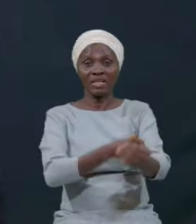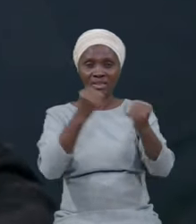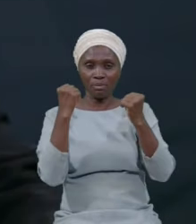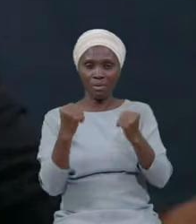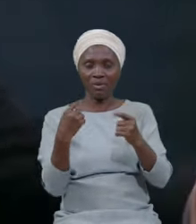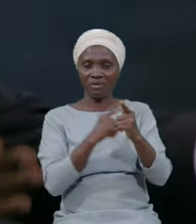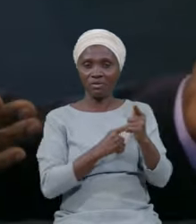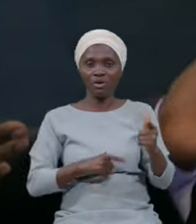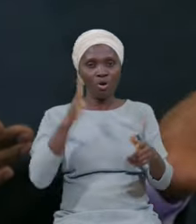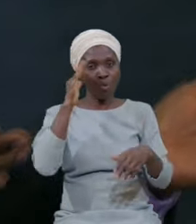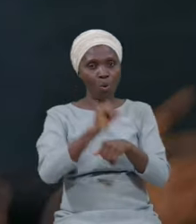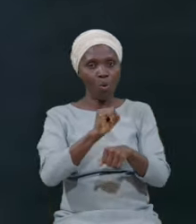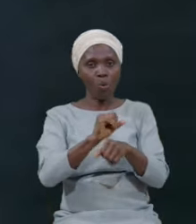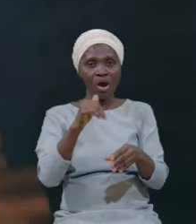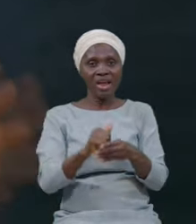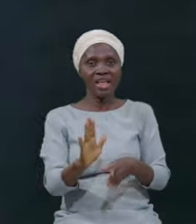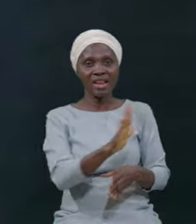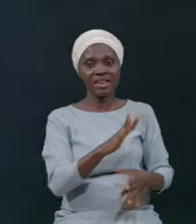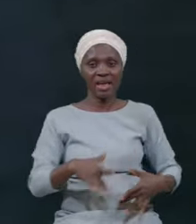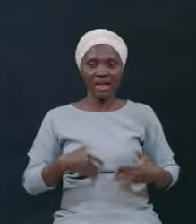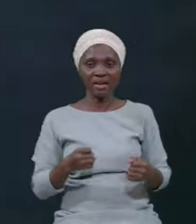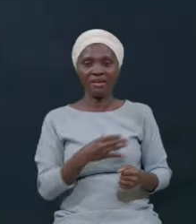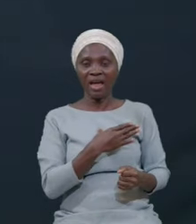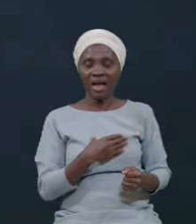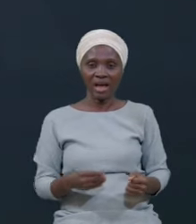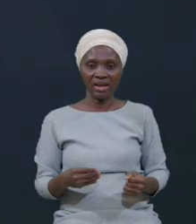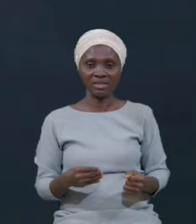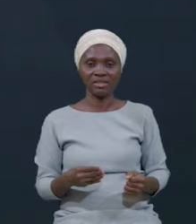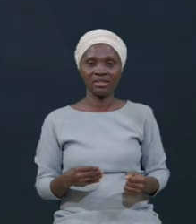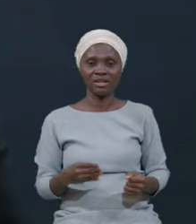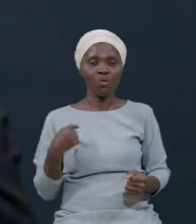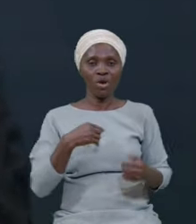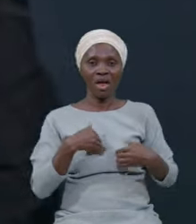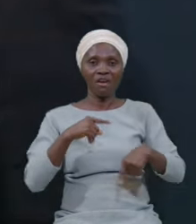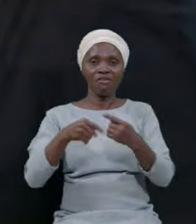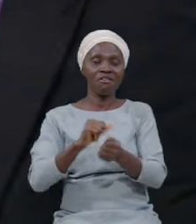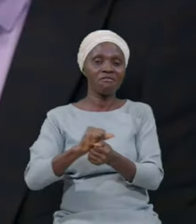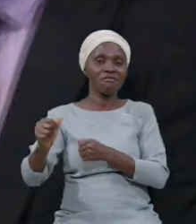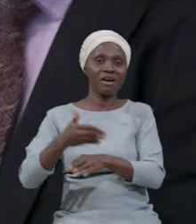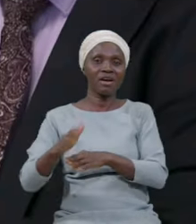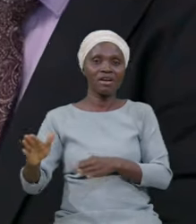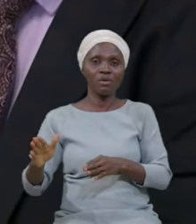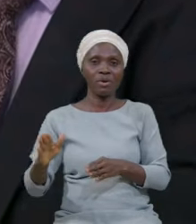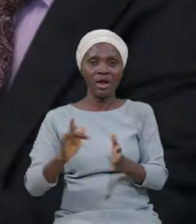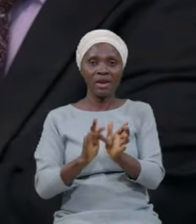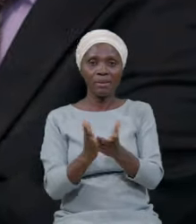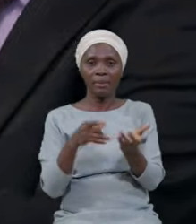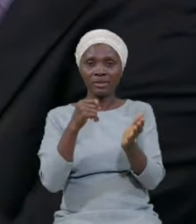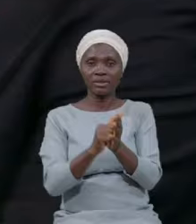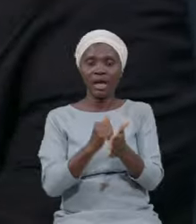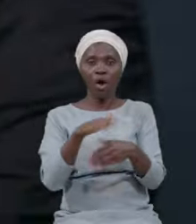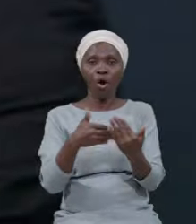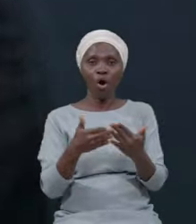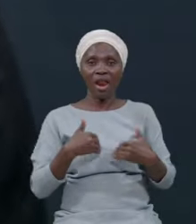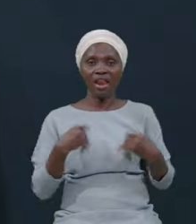we've gone so far away, all have sinned and come short of the glory of God. But now I